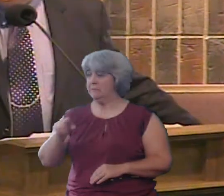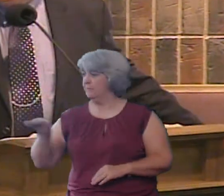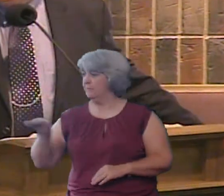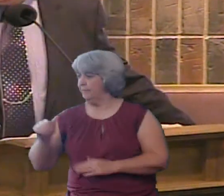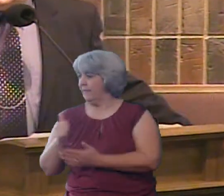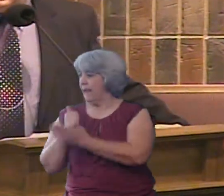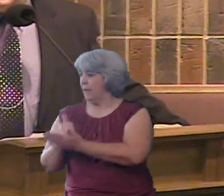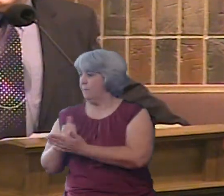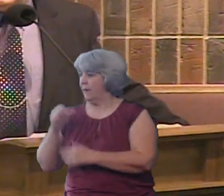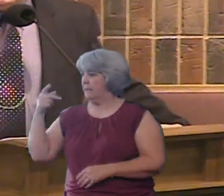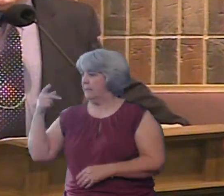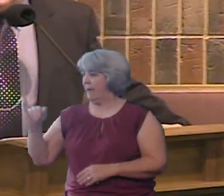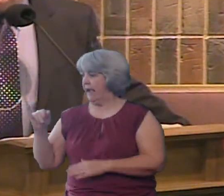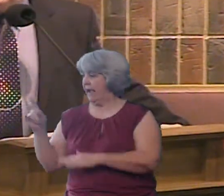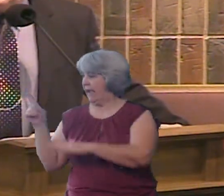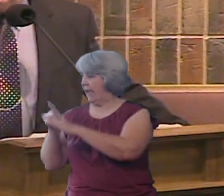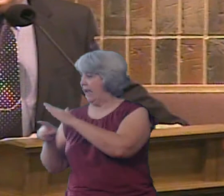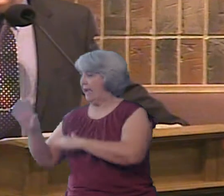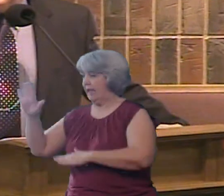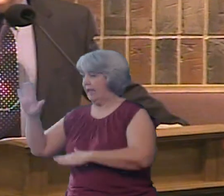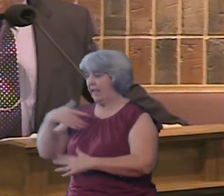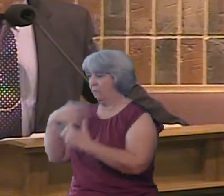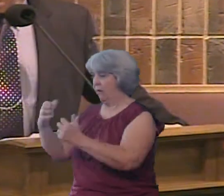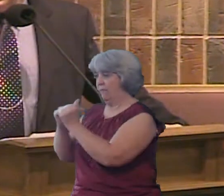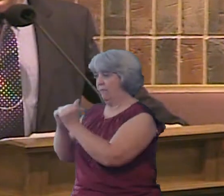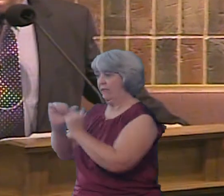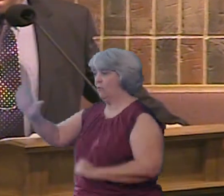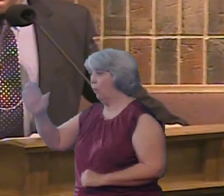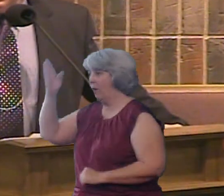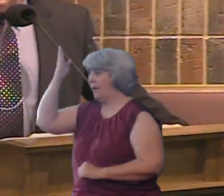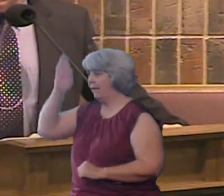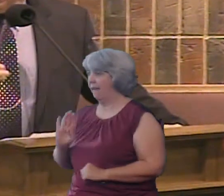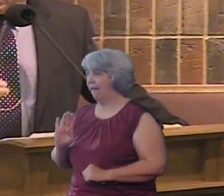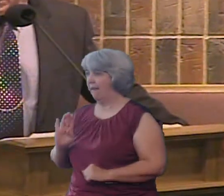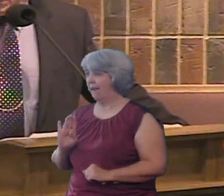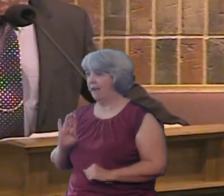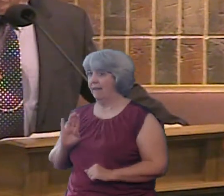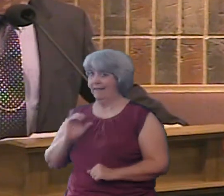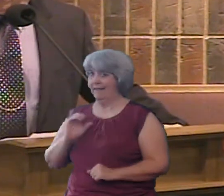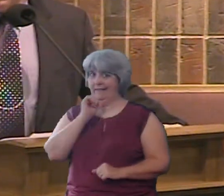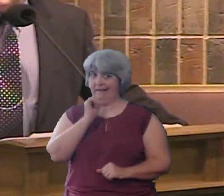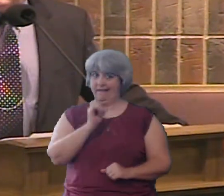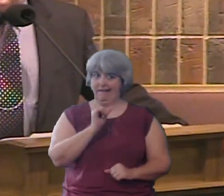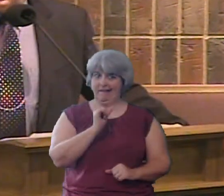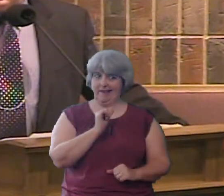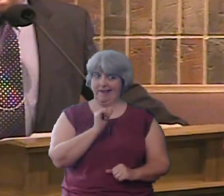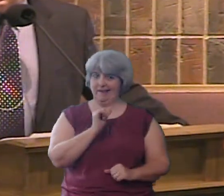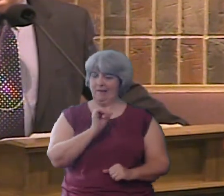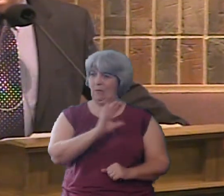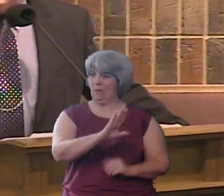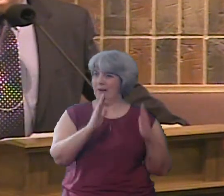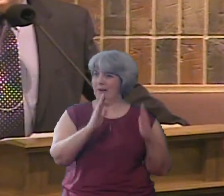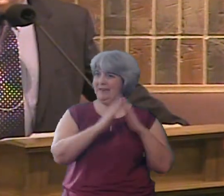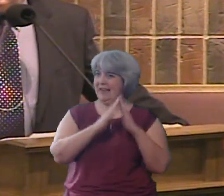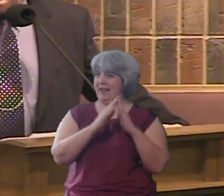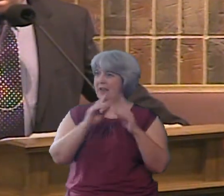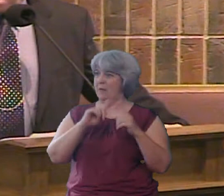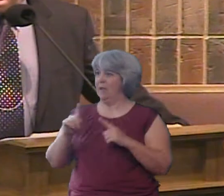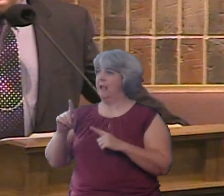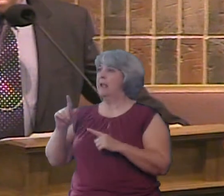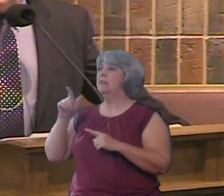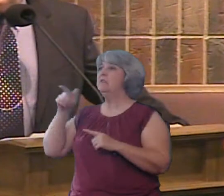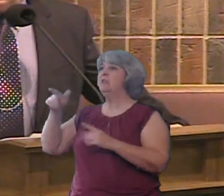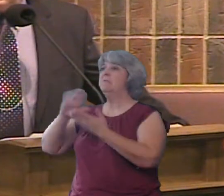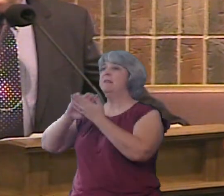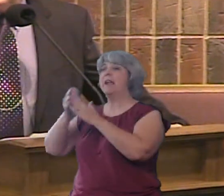to be on your side." Rahab will then become not only under the care of Joshua, but she